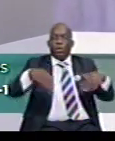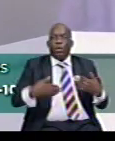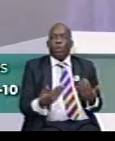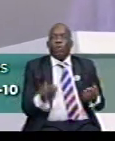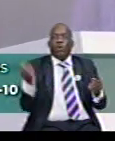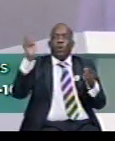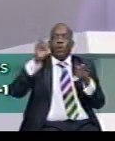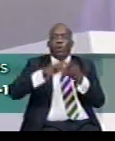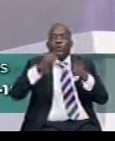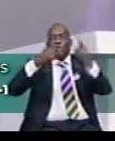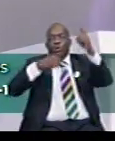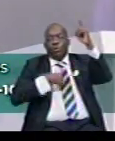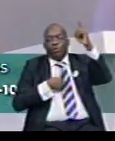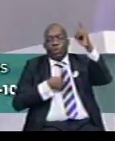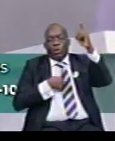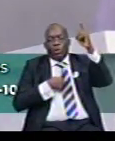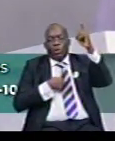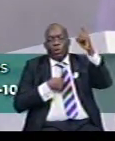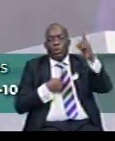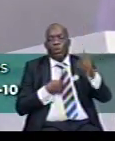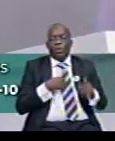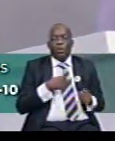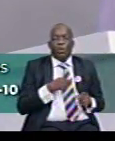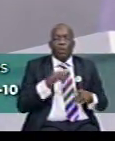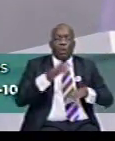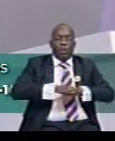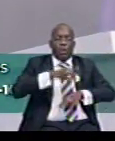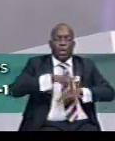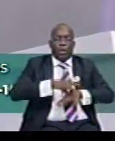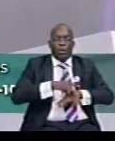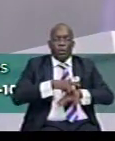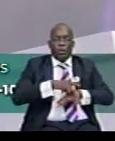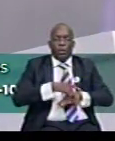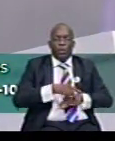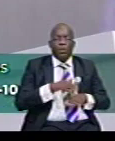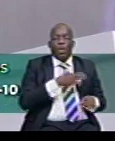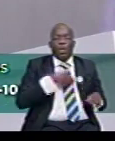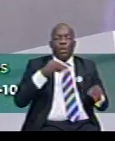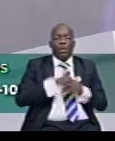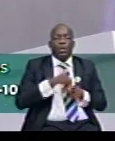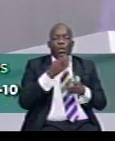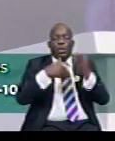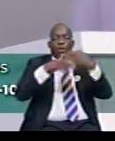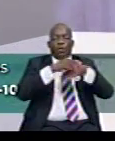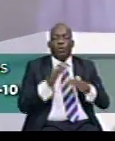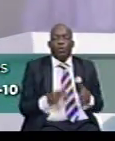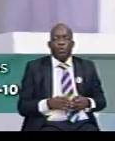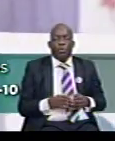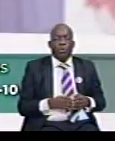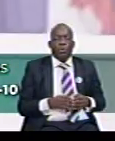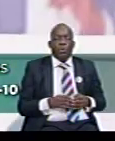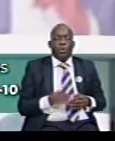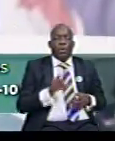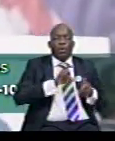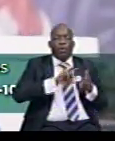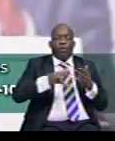me on earth and in heaven. Look at verse